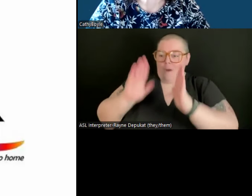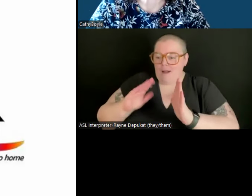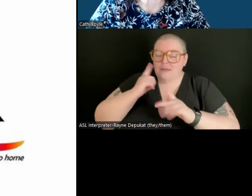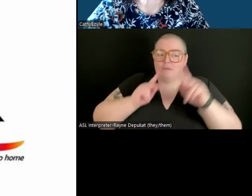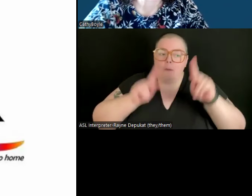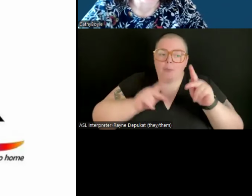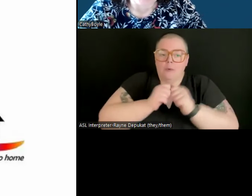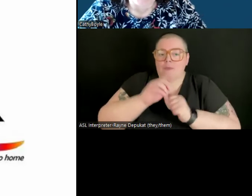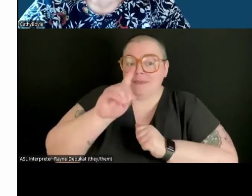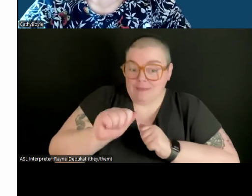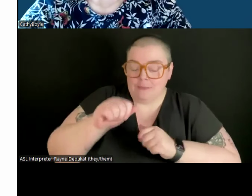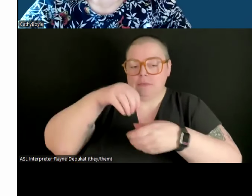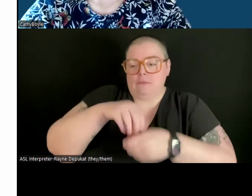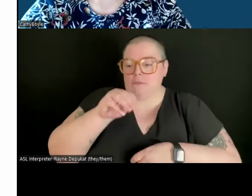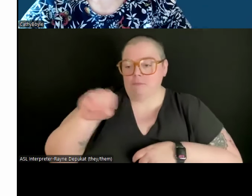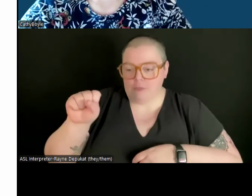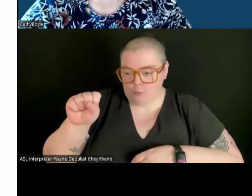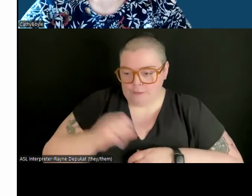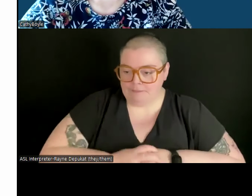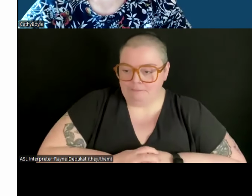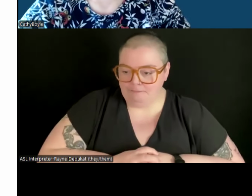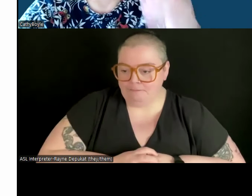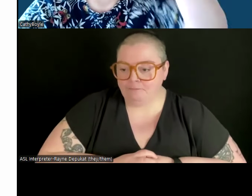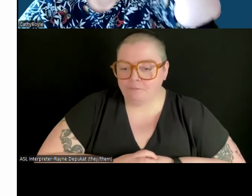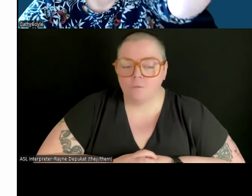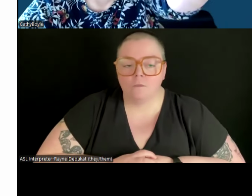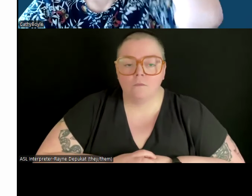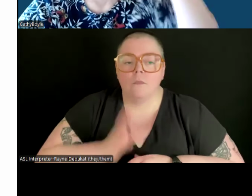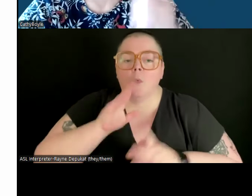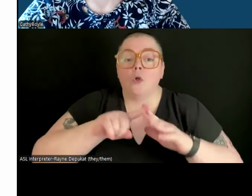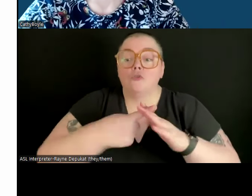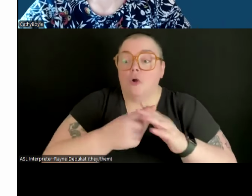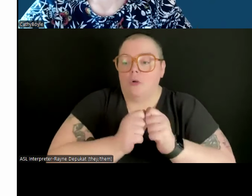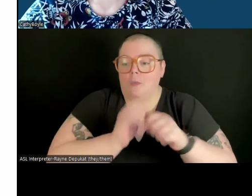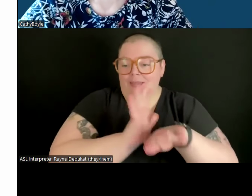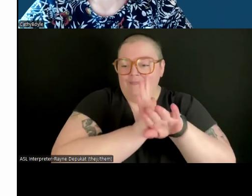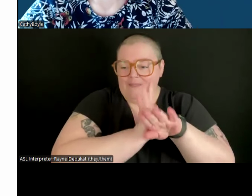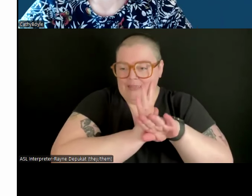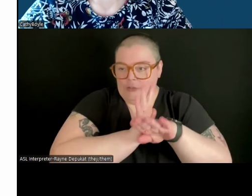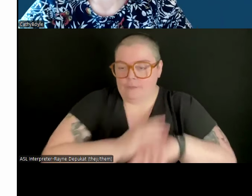Massachusetts. And we're going to start with a video.